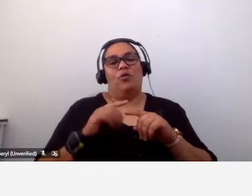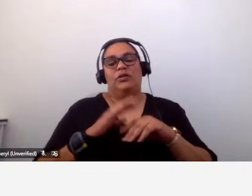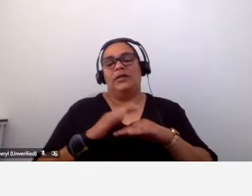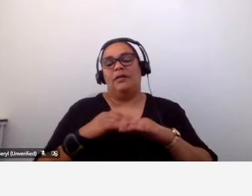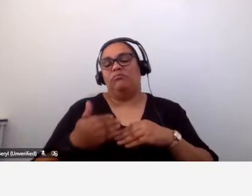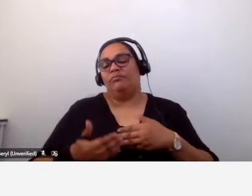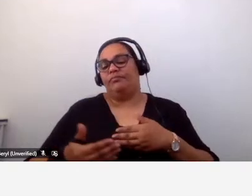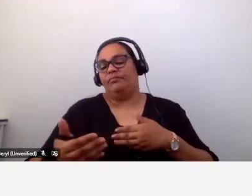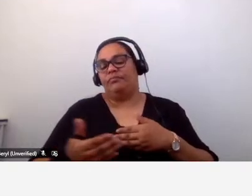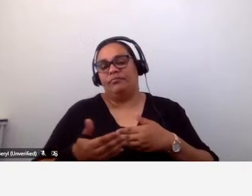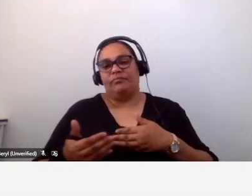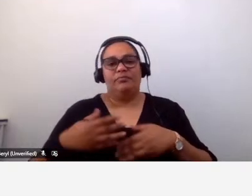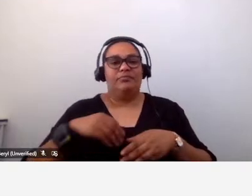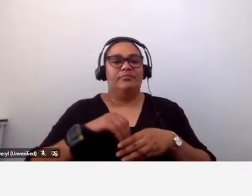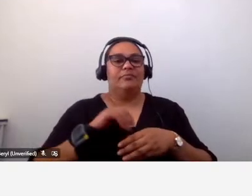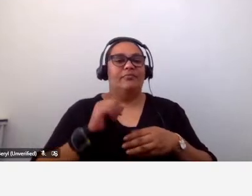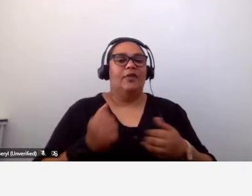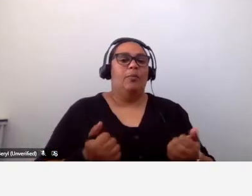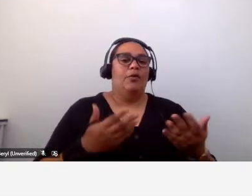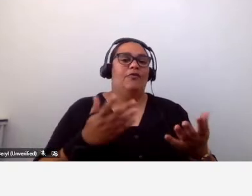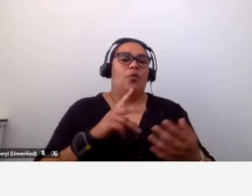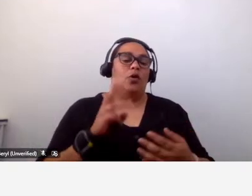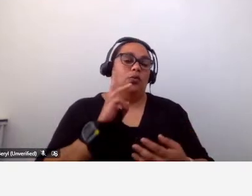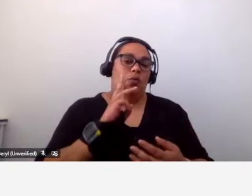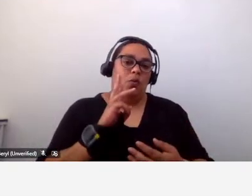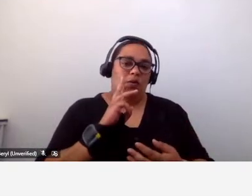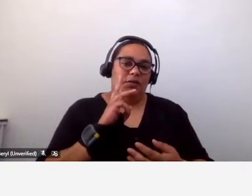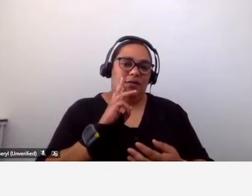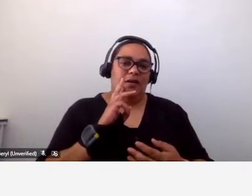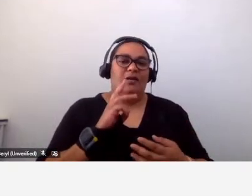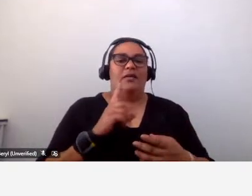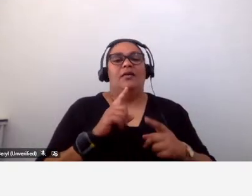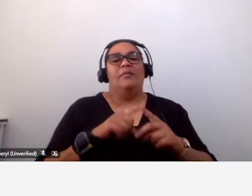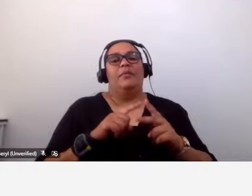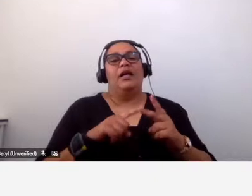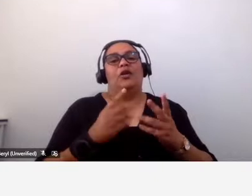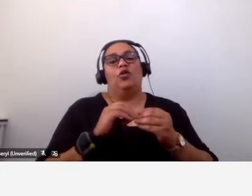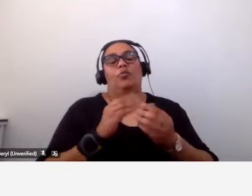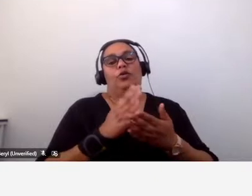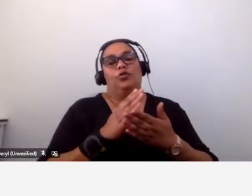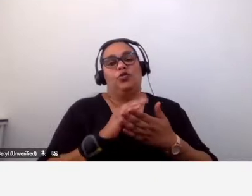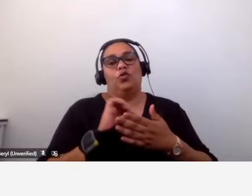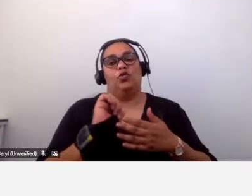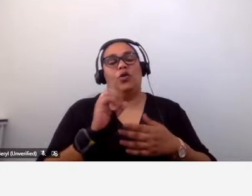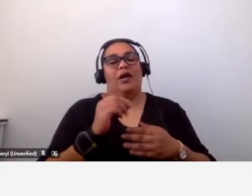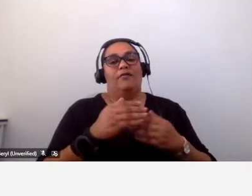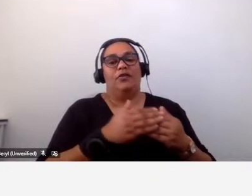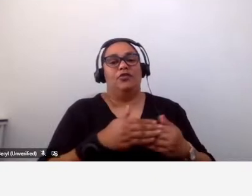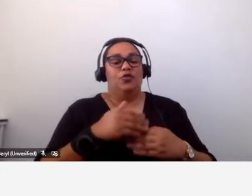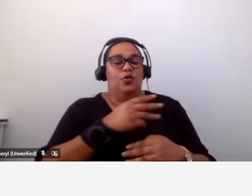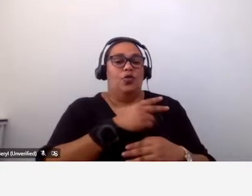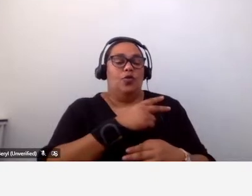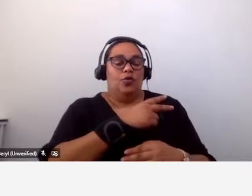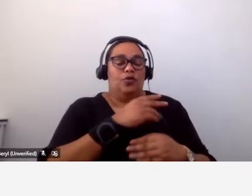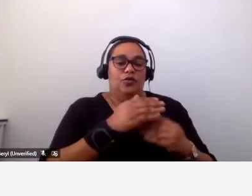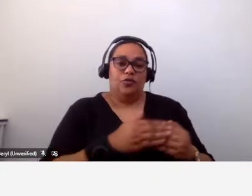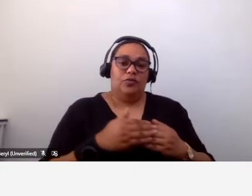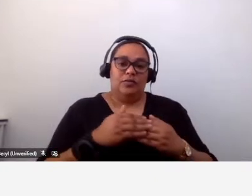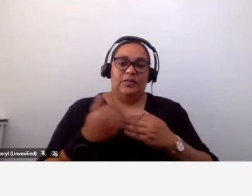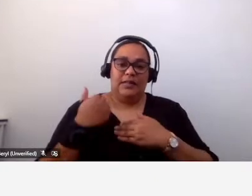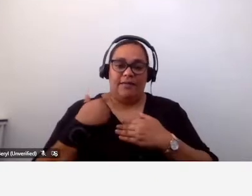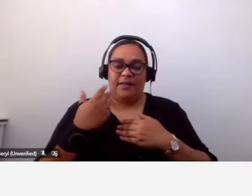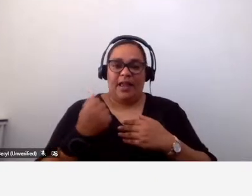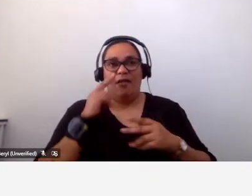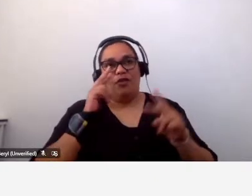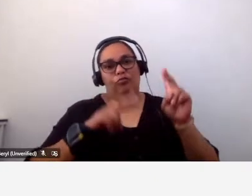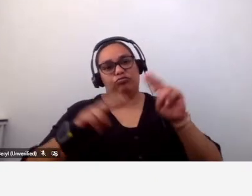time, like in terms of provision of water, in terms of ensuring that then the security is actually and then looked